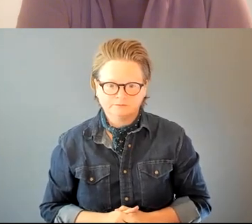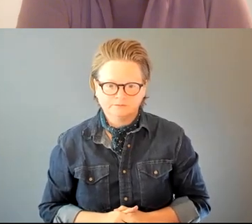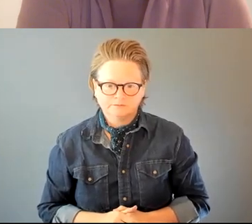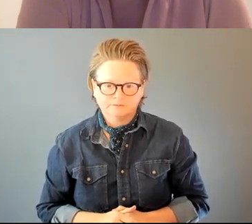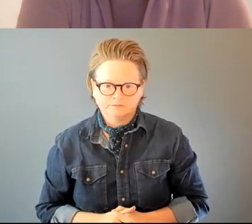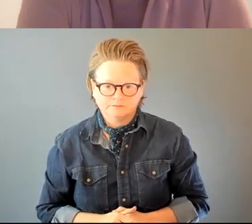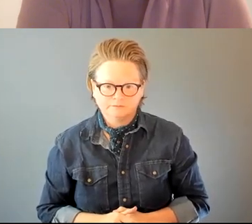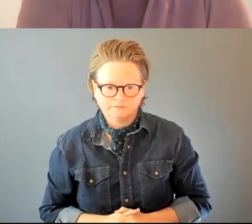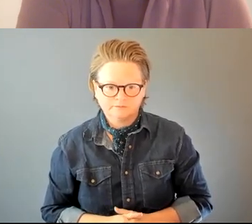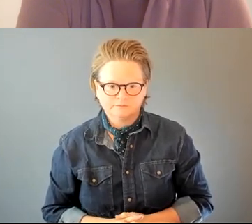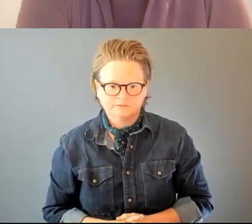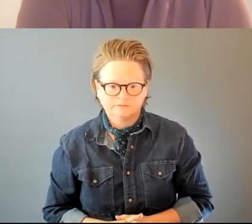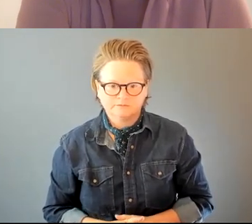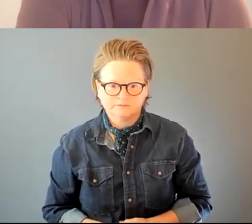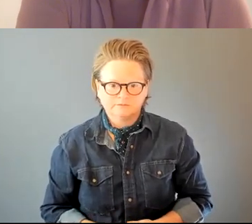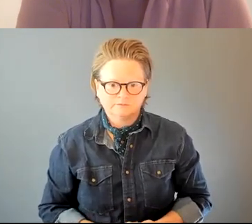do you have any information about that?